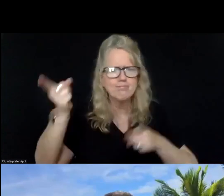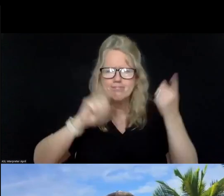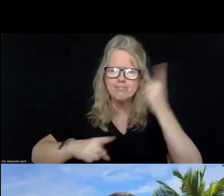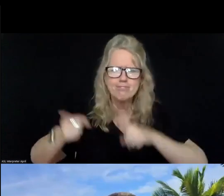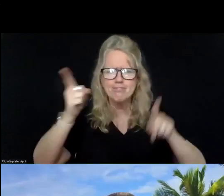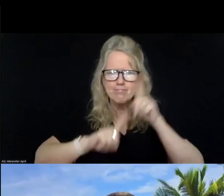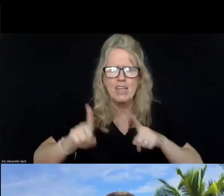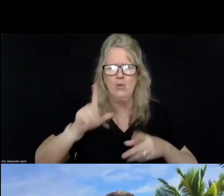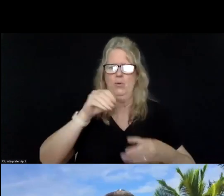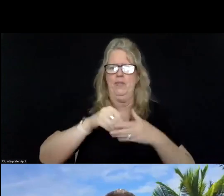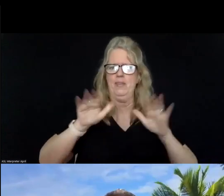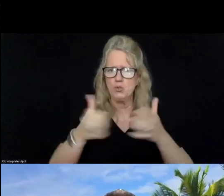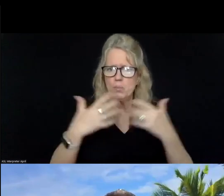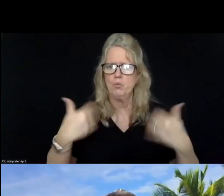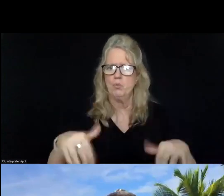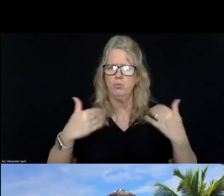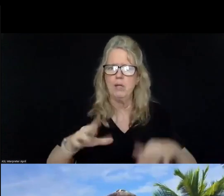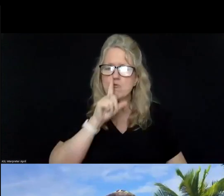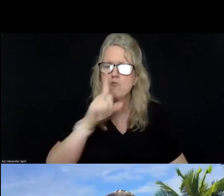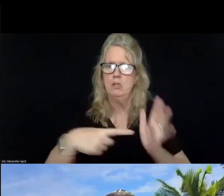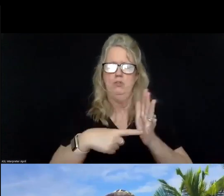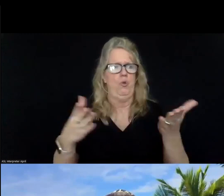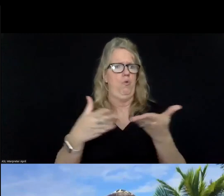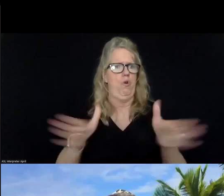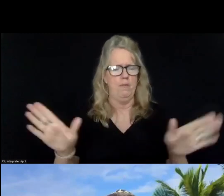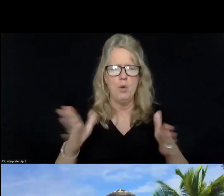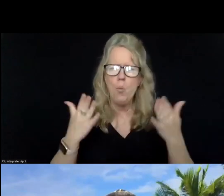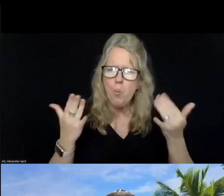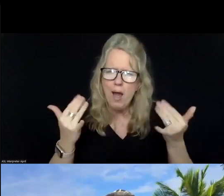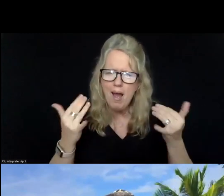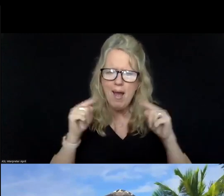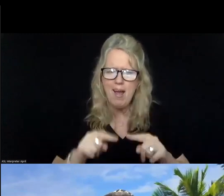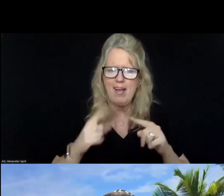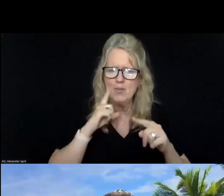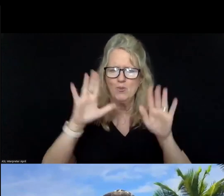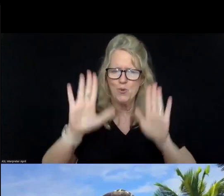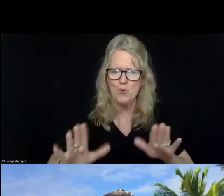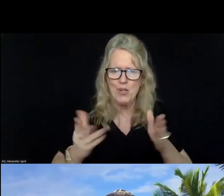from within the group really gives you an overall premise as to why they are doing the wonderful